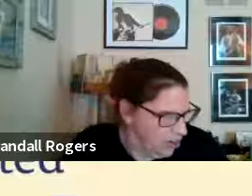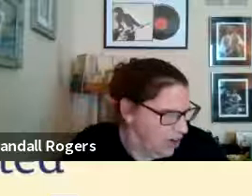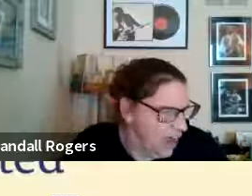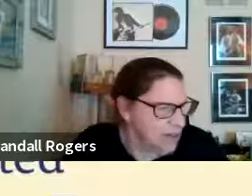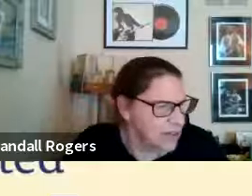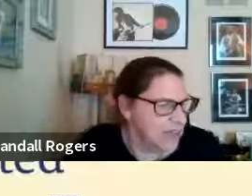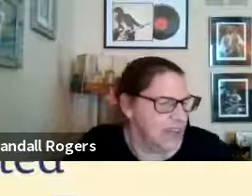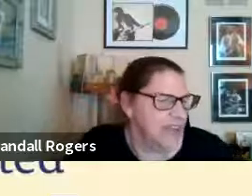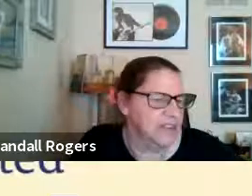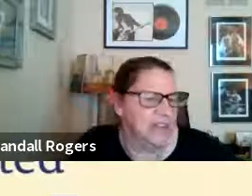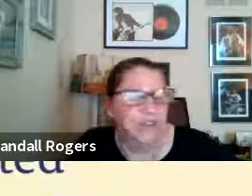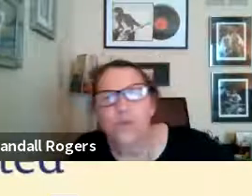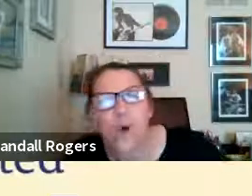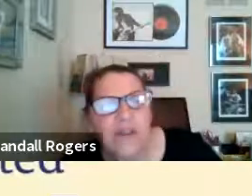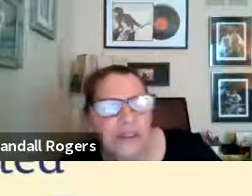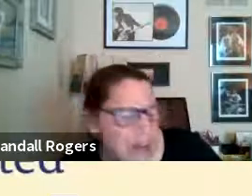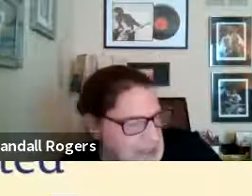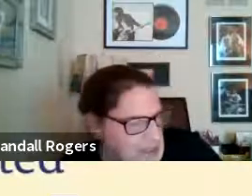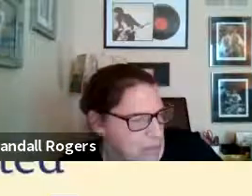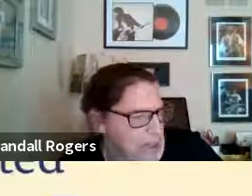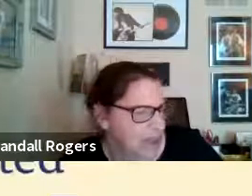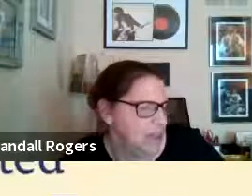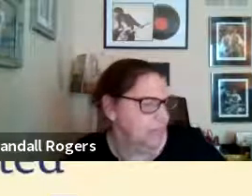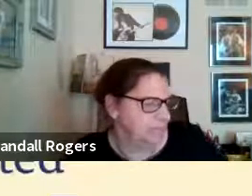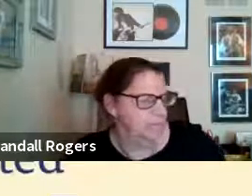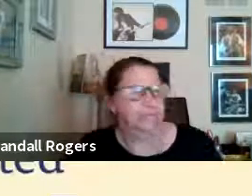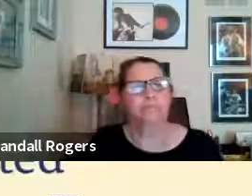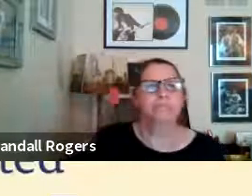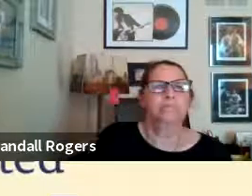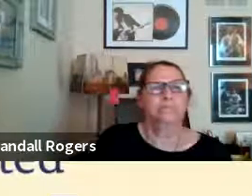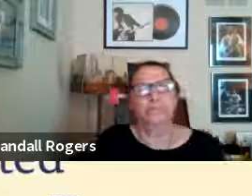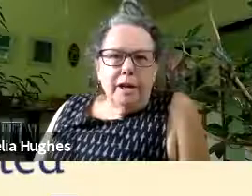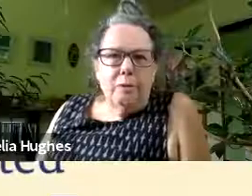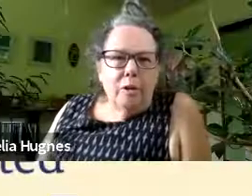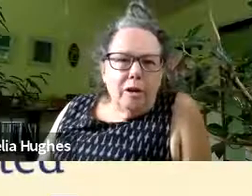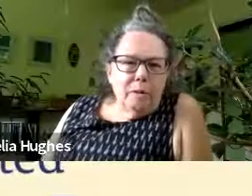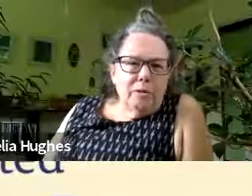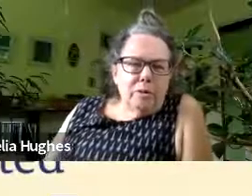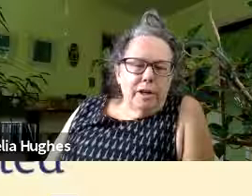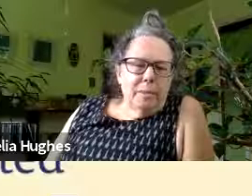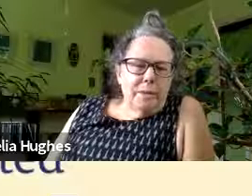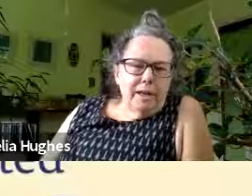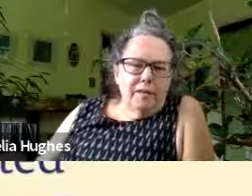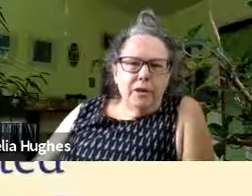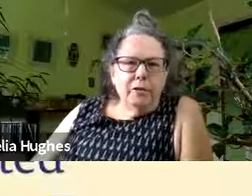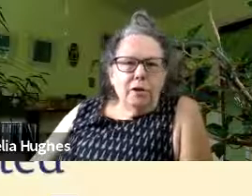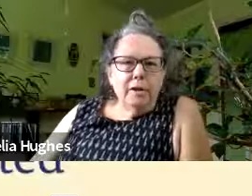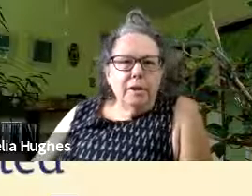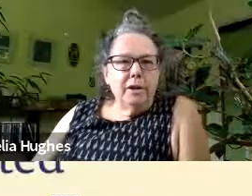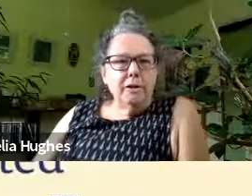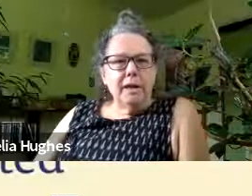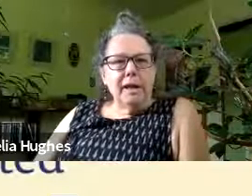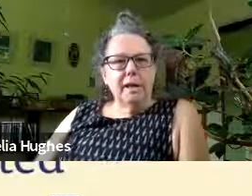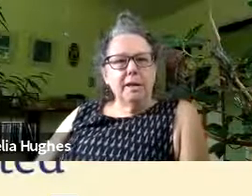you want to start out and take us into what is accessibility. Alrighty, well, welcome everyone. I'm delighted that you're